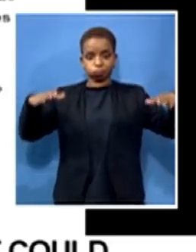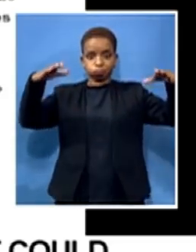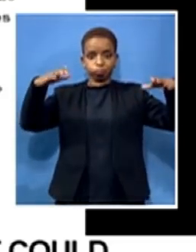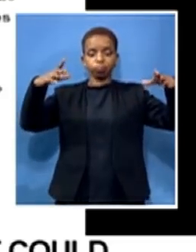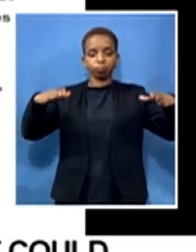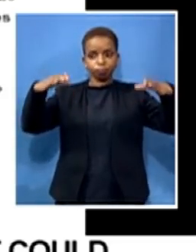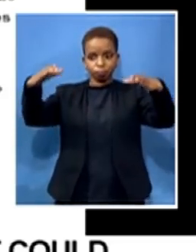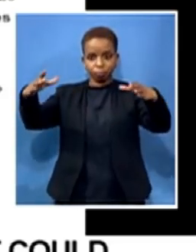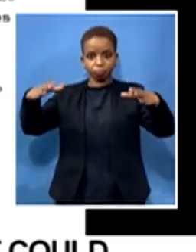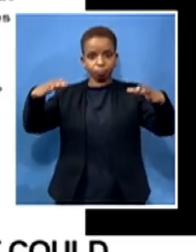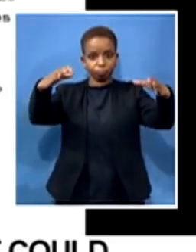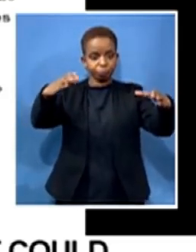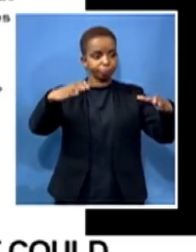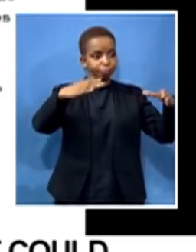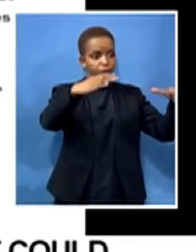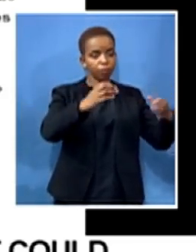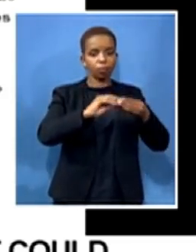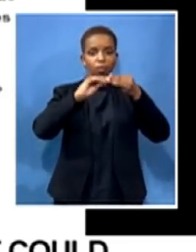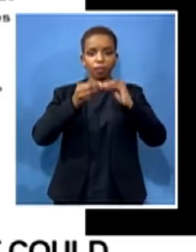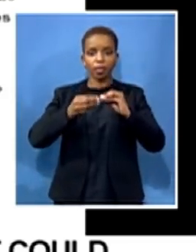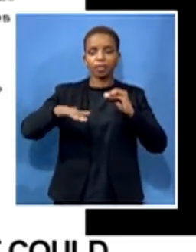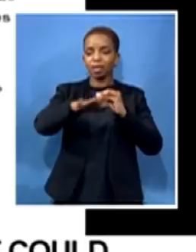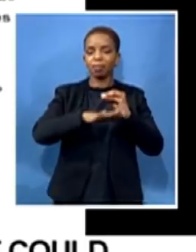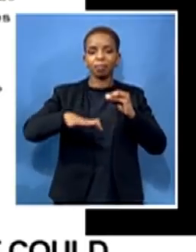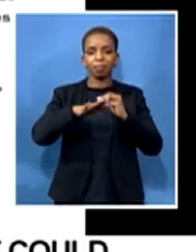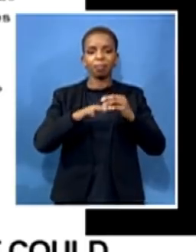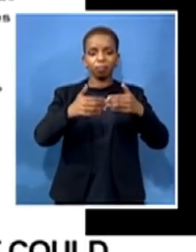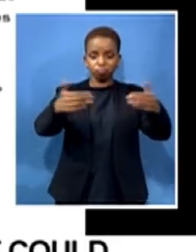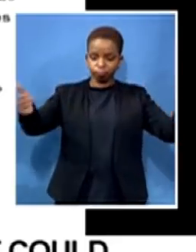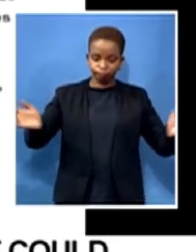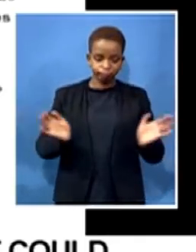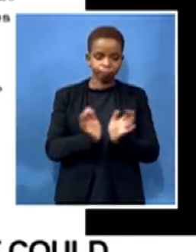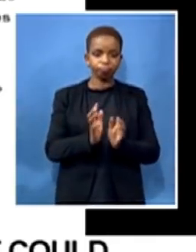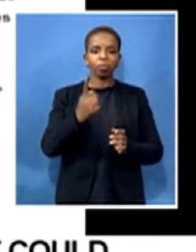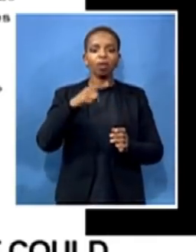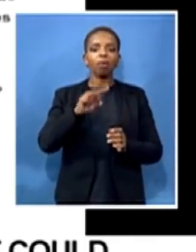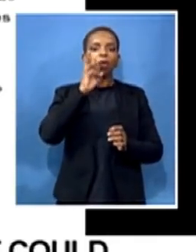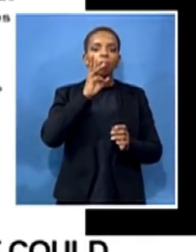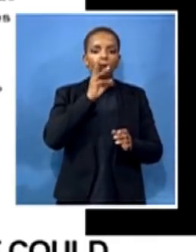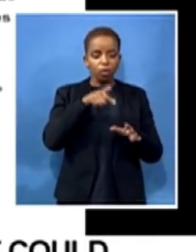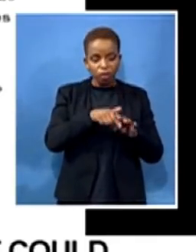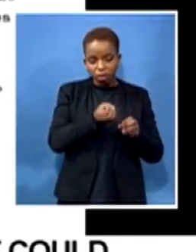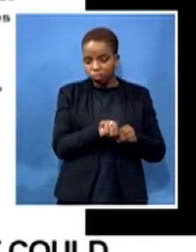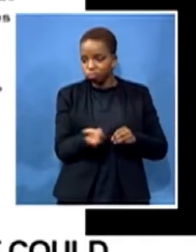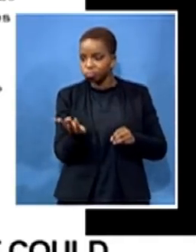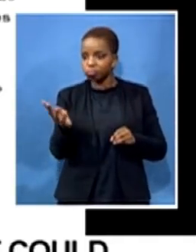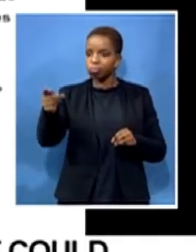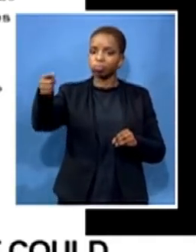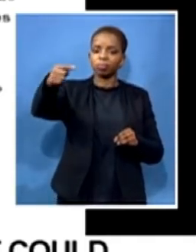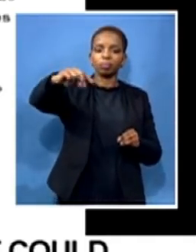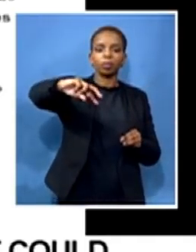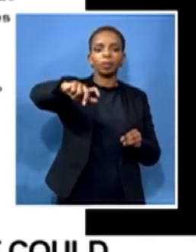stations. So that partnership is going on to assist with the water.